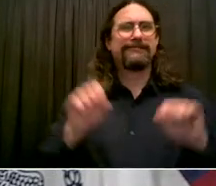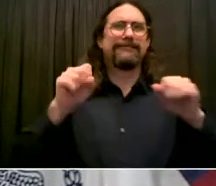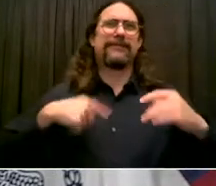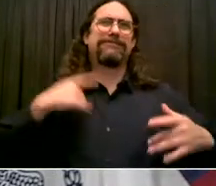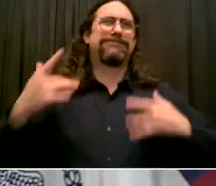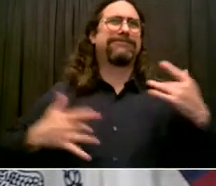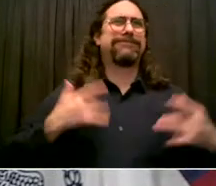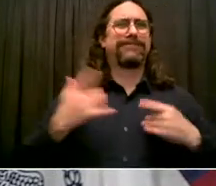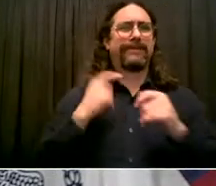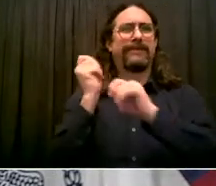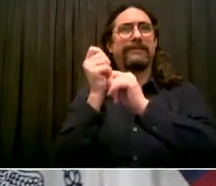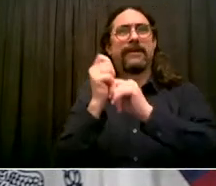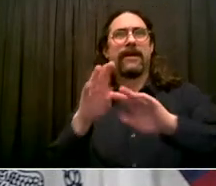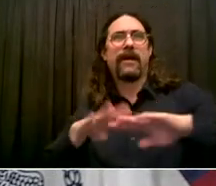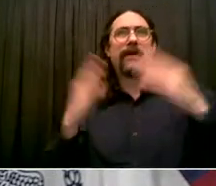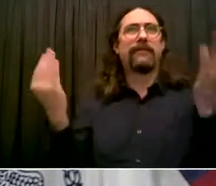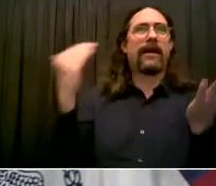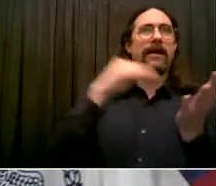everywhere.